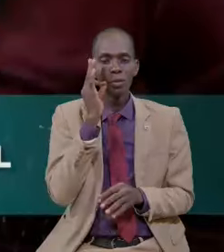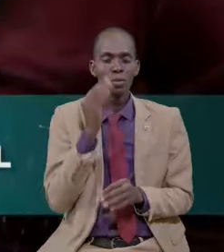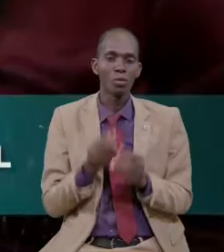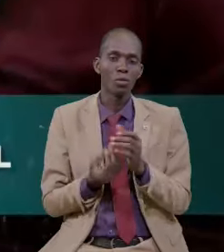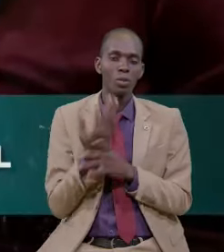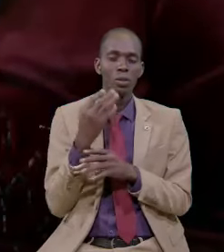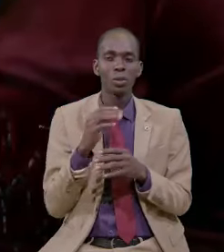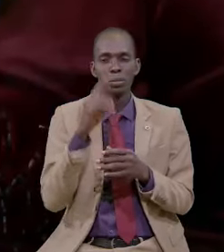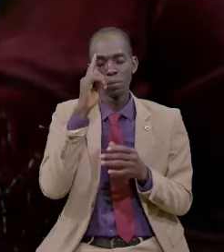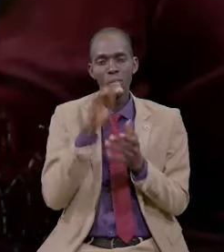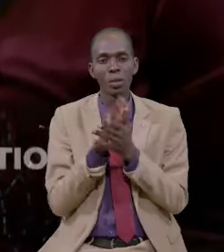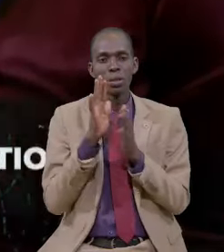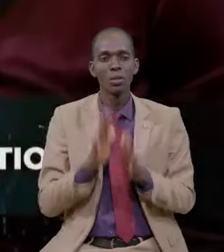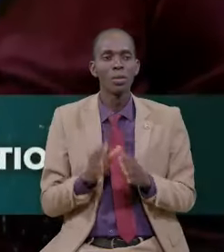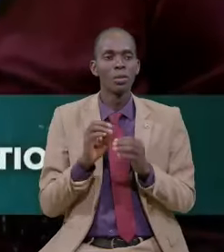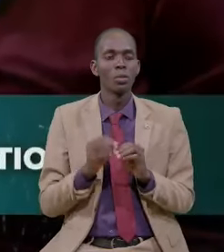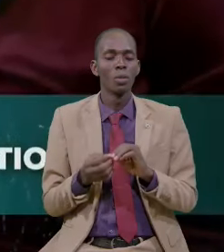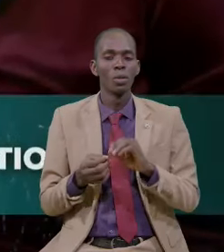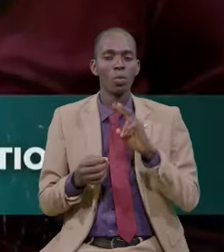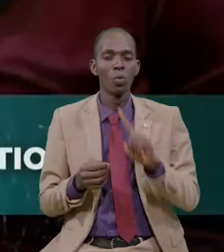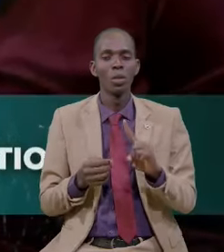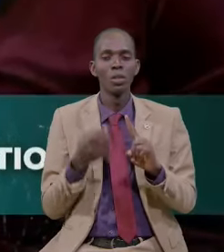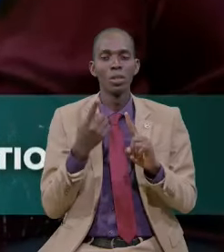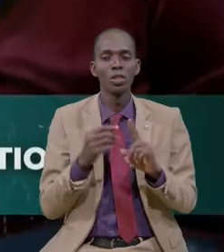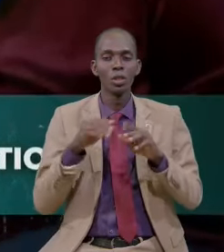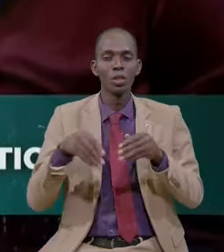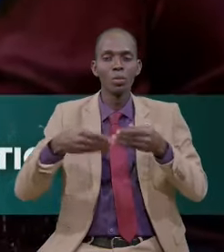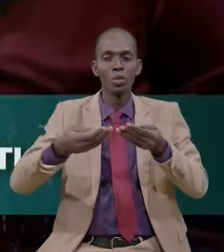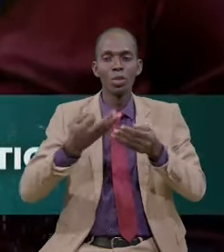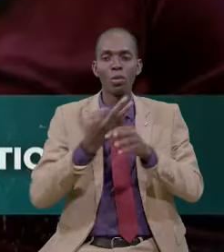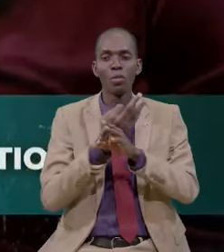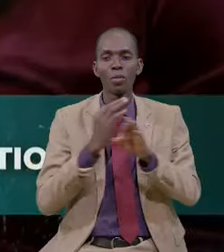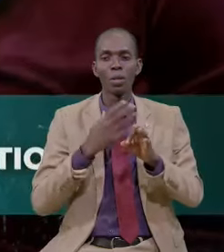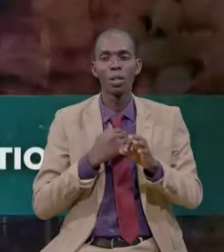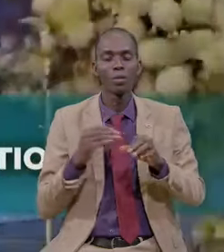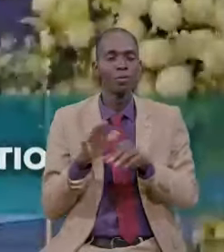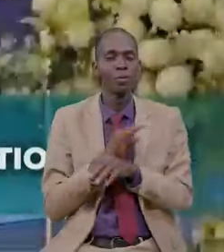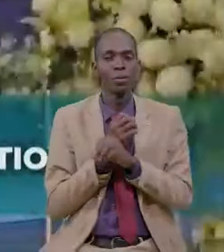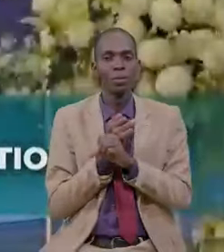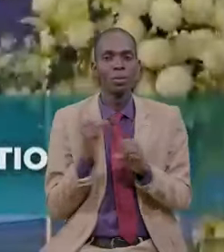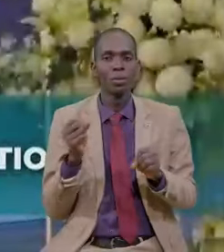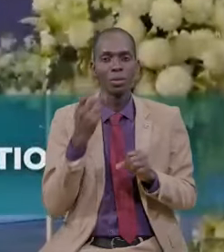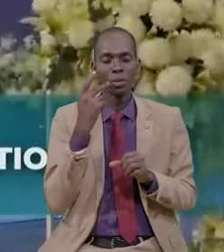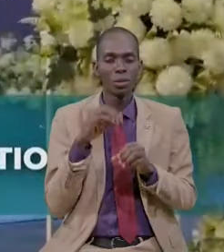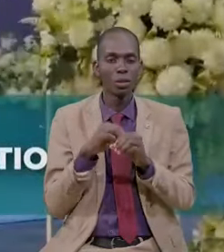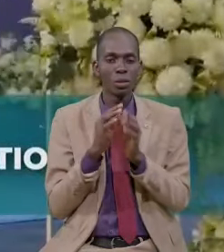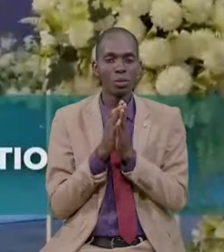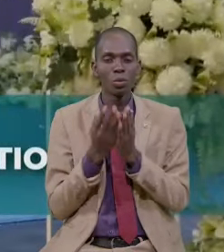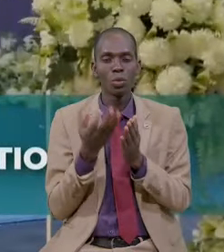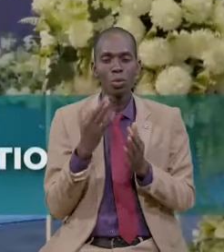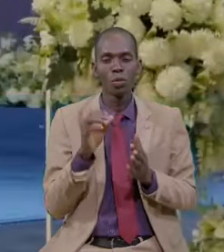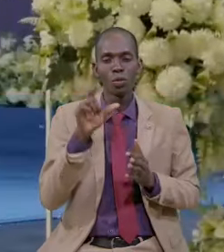the provision of free and full salvation. It tells us in Luke chapter 14,